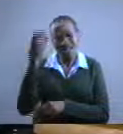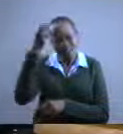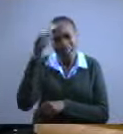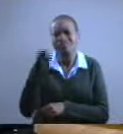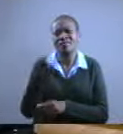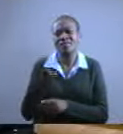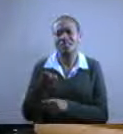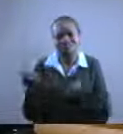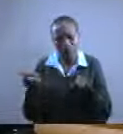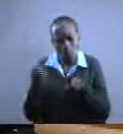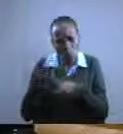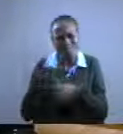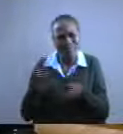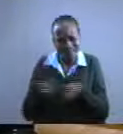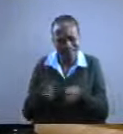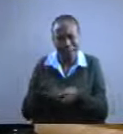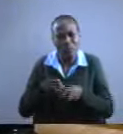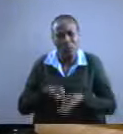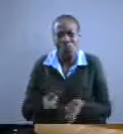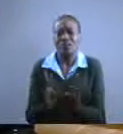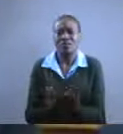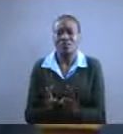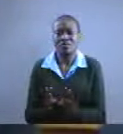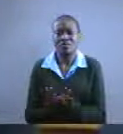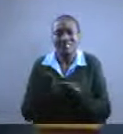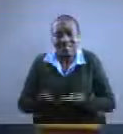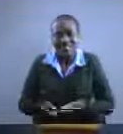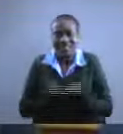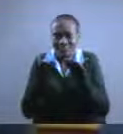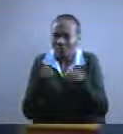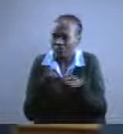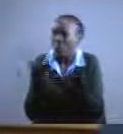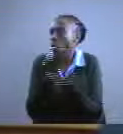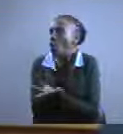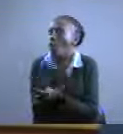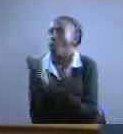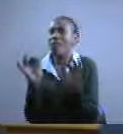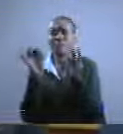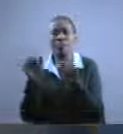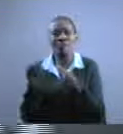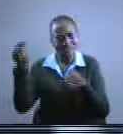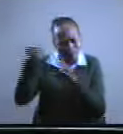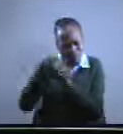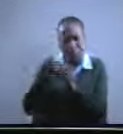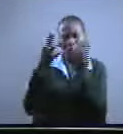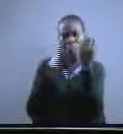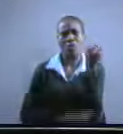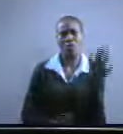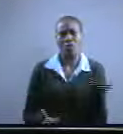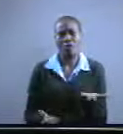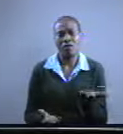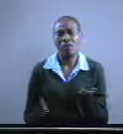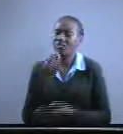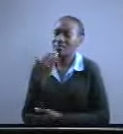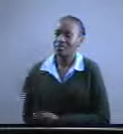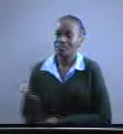the basic services to all communities of Kodan, including the poor. I thank you.